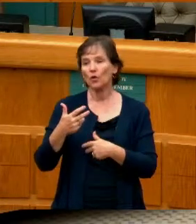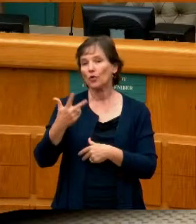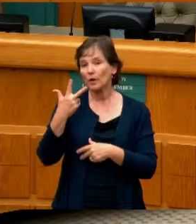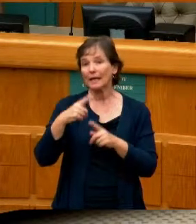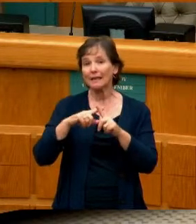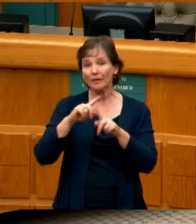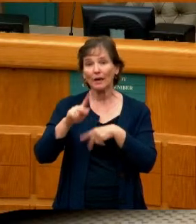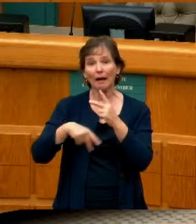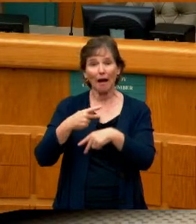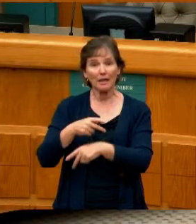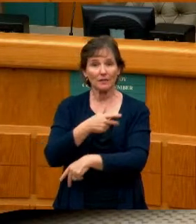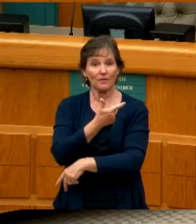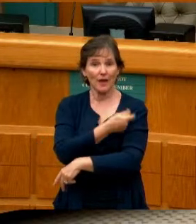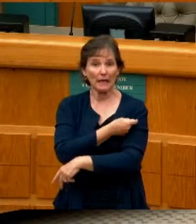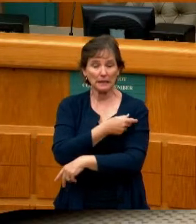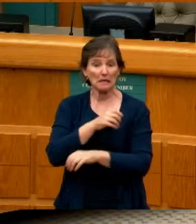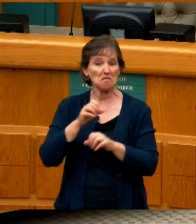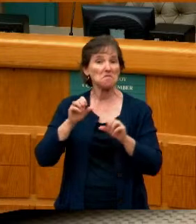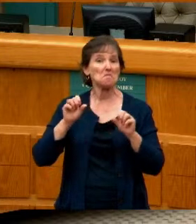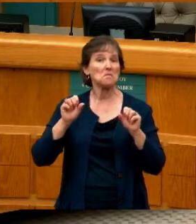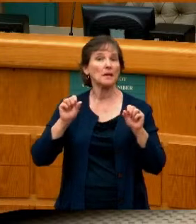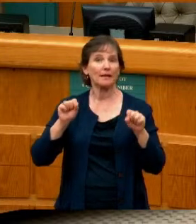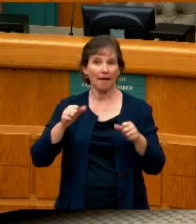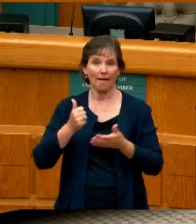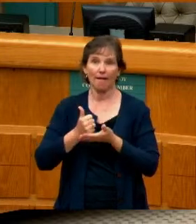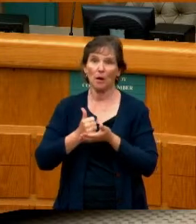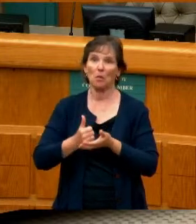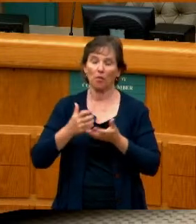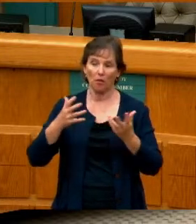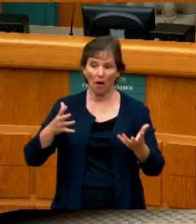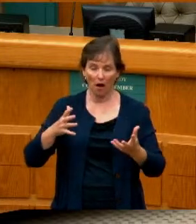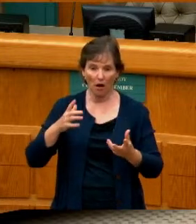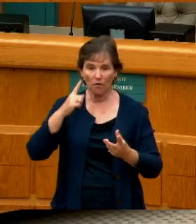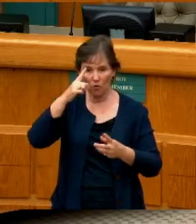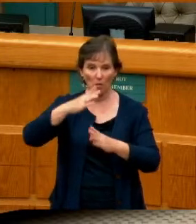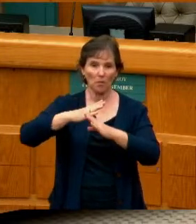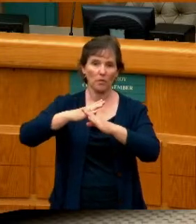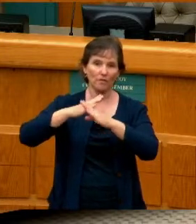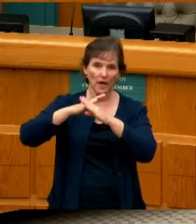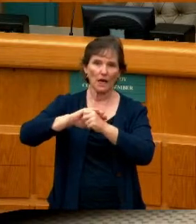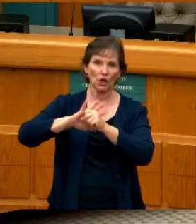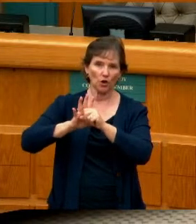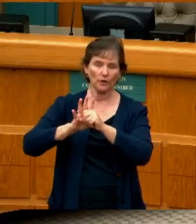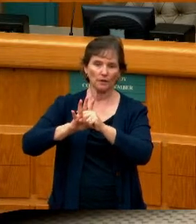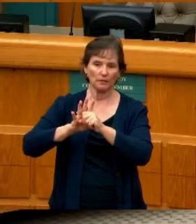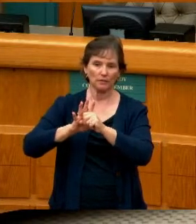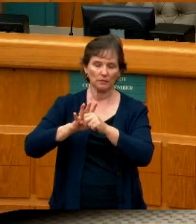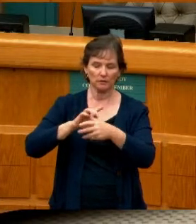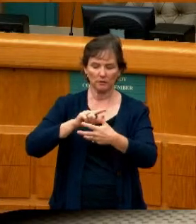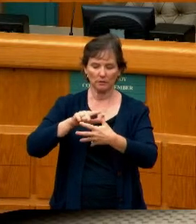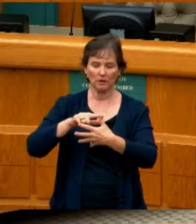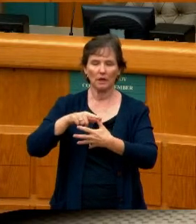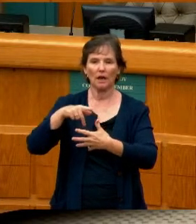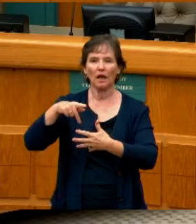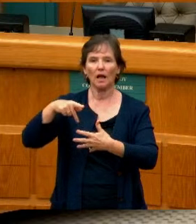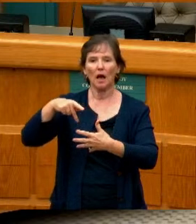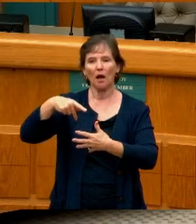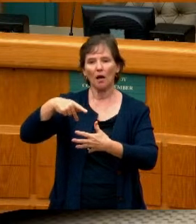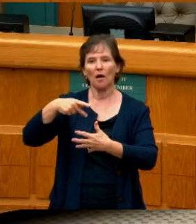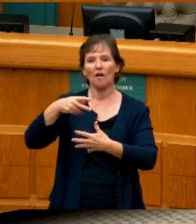receiving. There are now 3 vaccine candidates that look promising for getting some protection